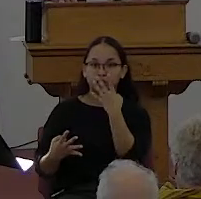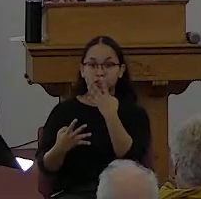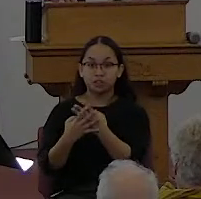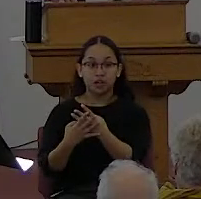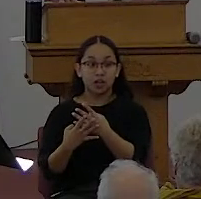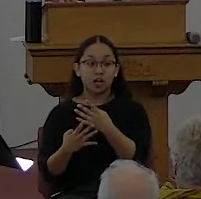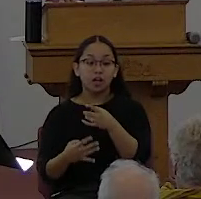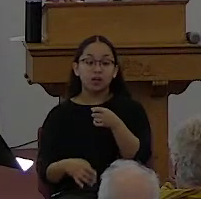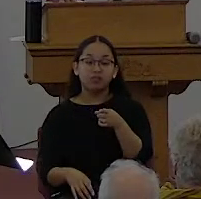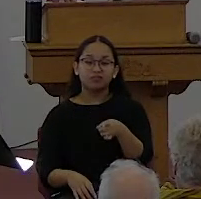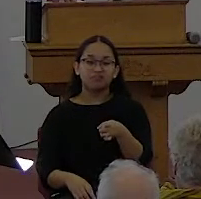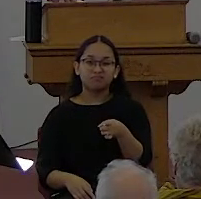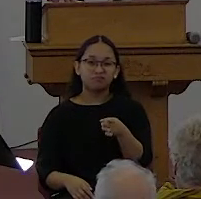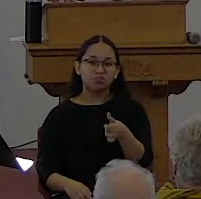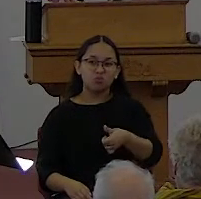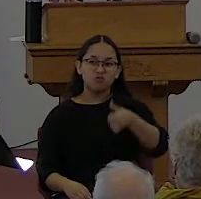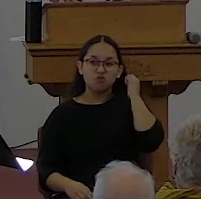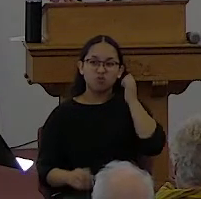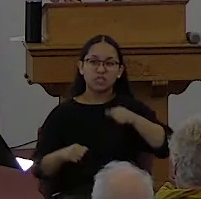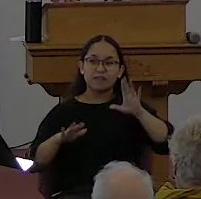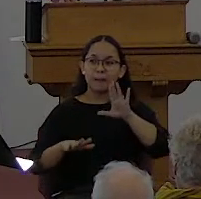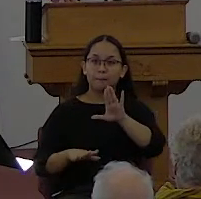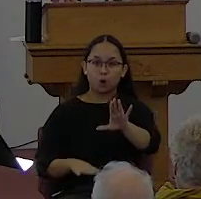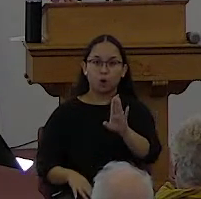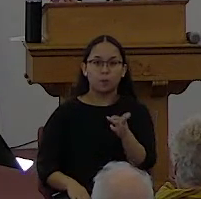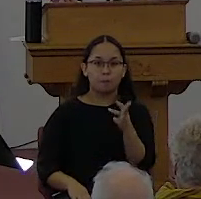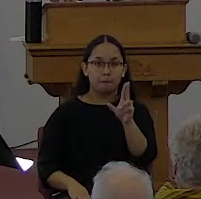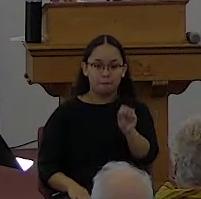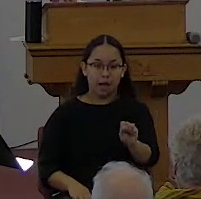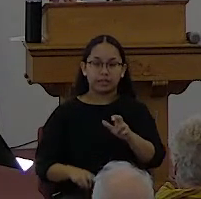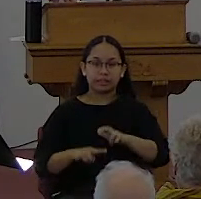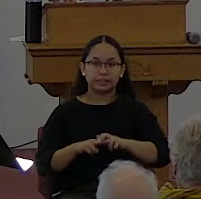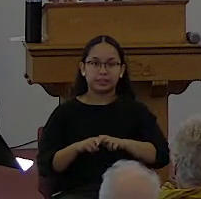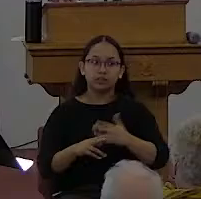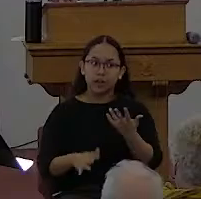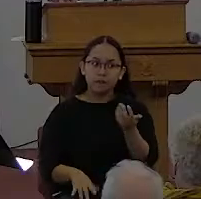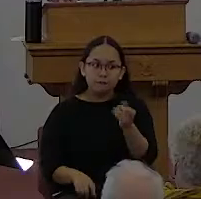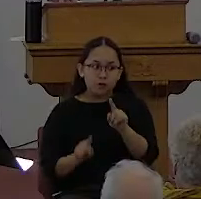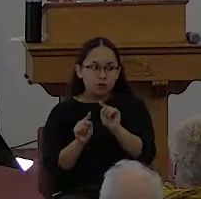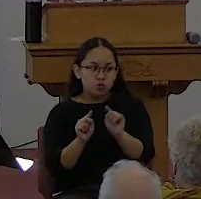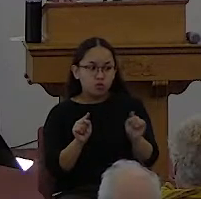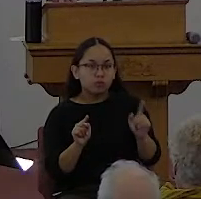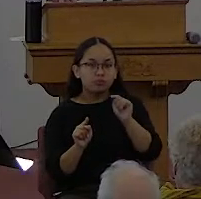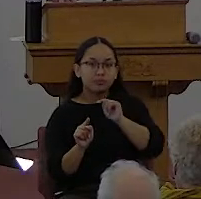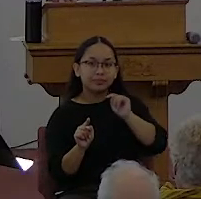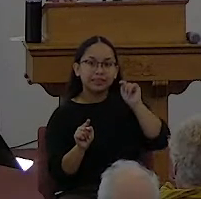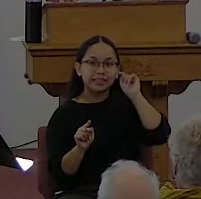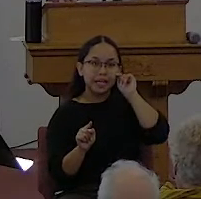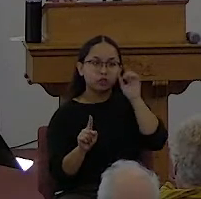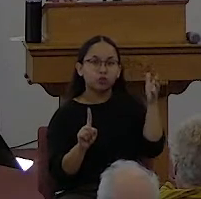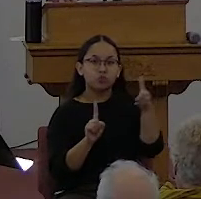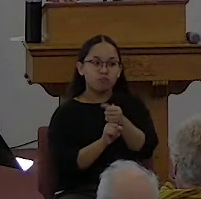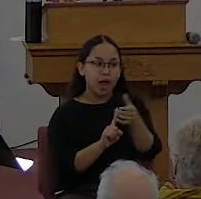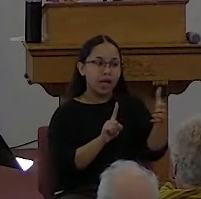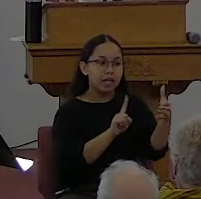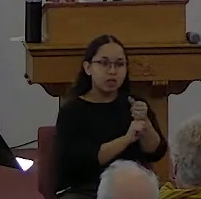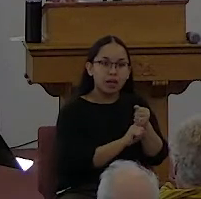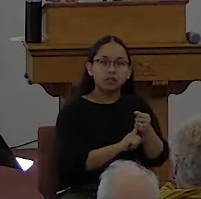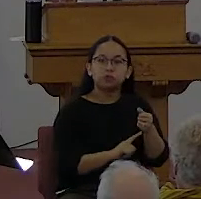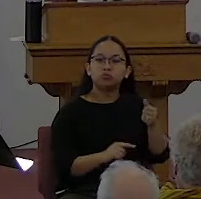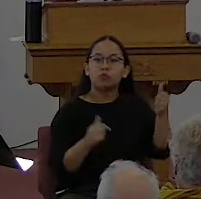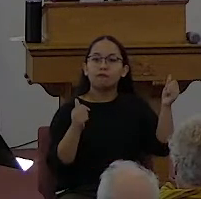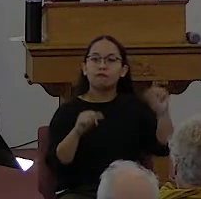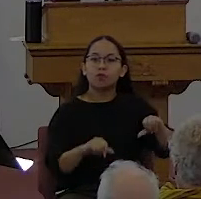give up her bus seat. She was actually one of several teenagers who were arrested for refusing